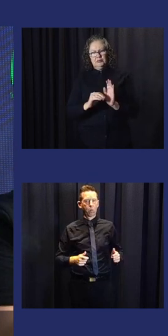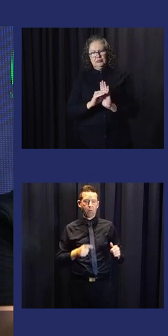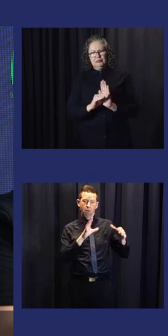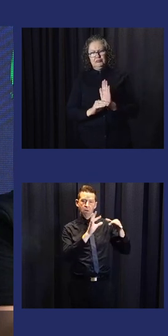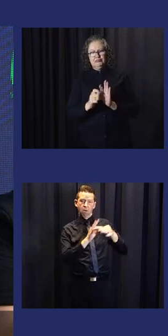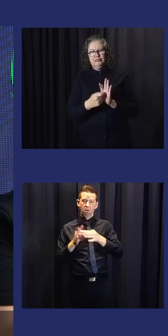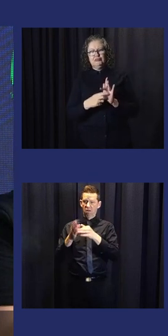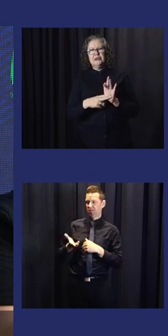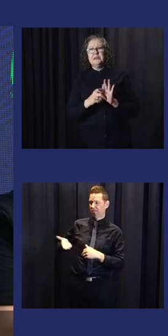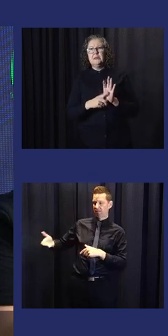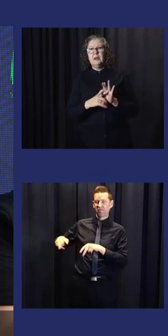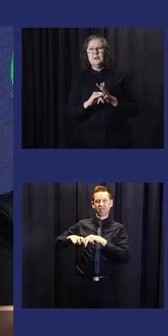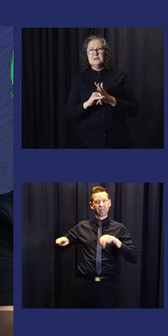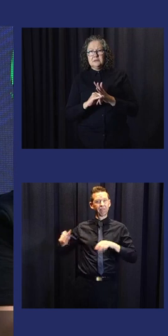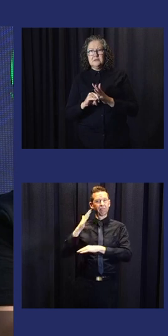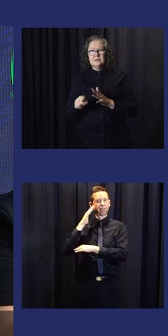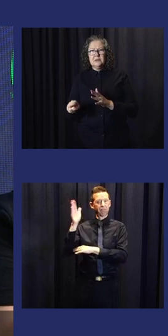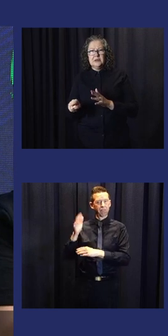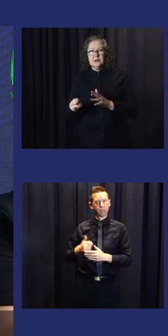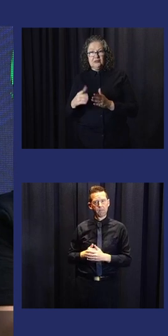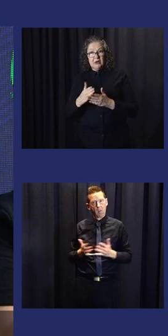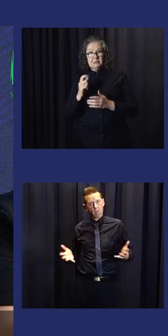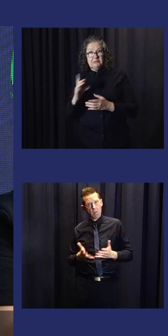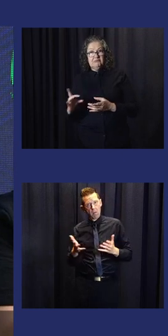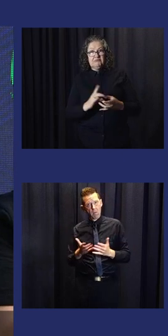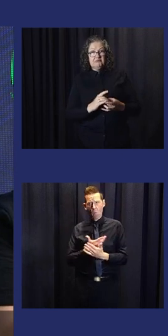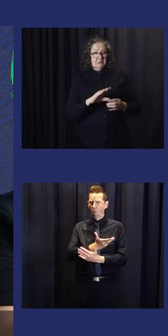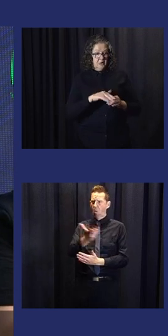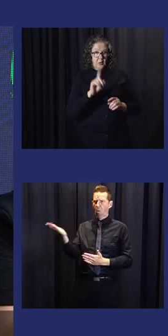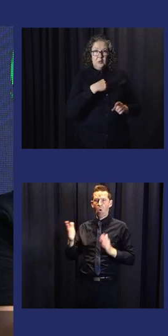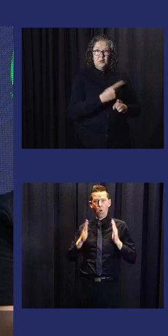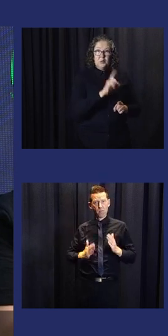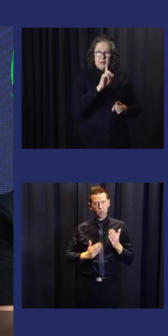actually relate to many of the things that have been discussed today. Promoting and protecting all